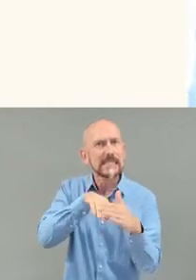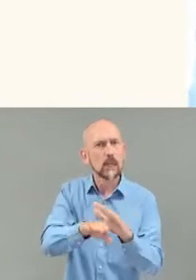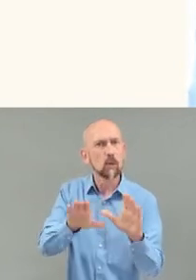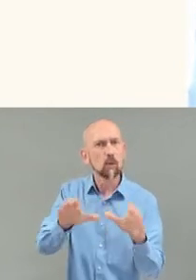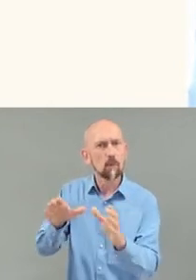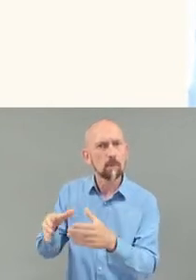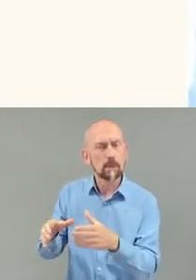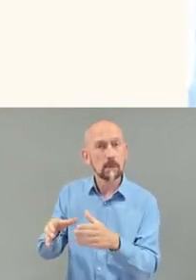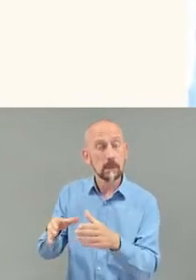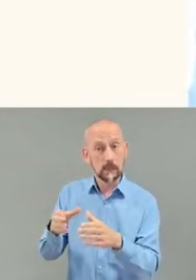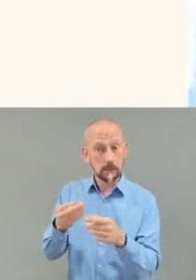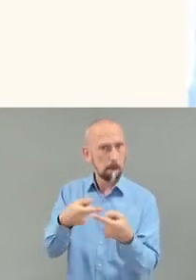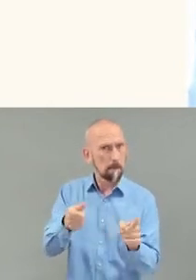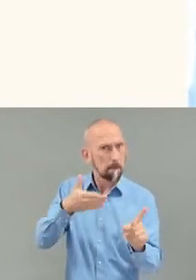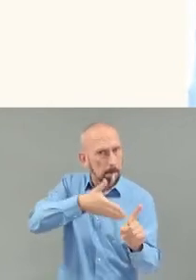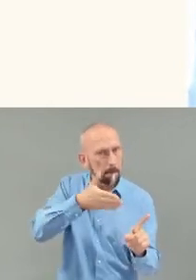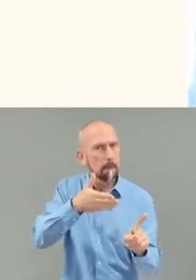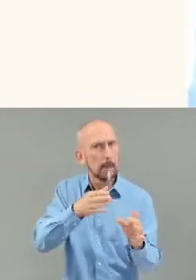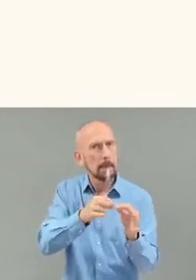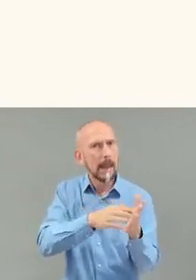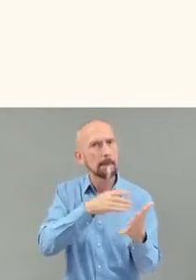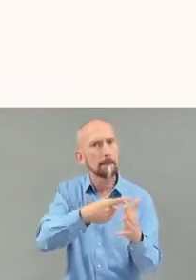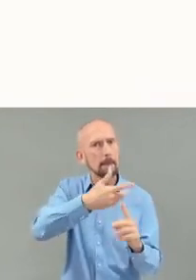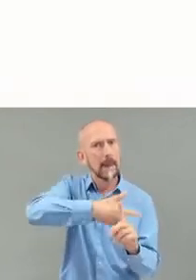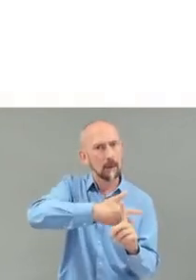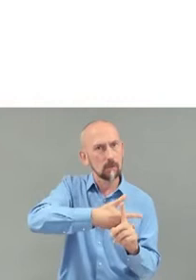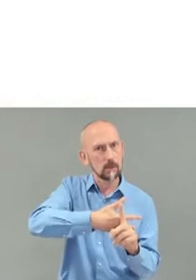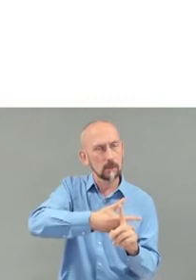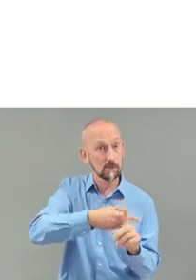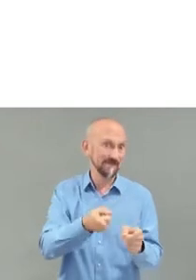backgrounds, and that kind of thing. Yes, and networking.